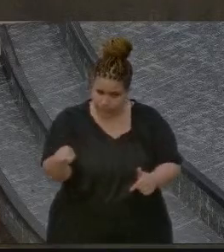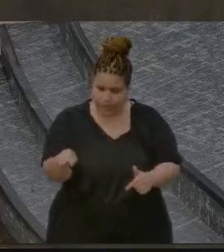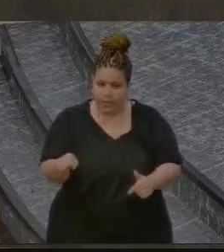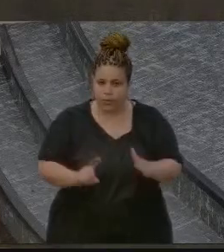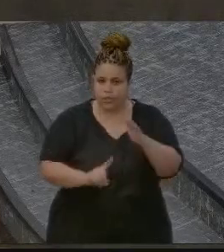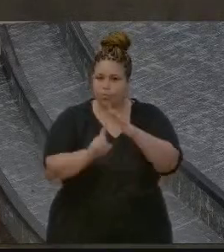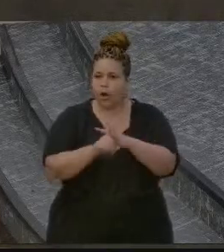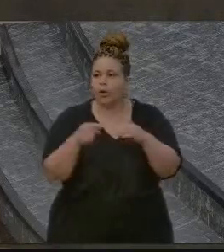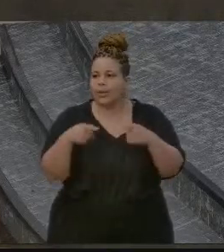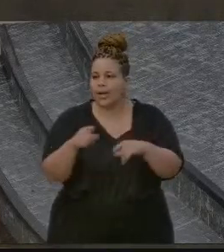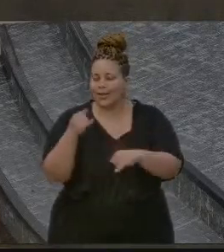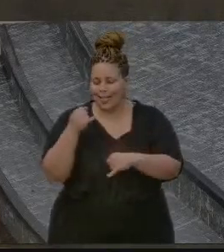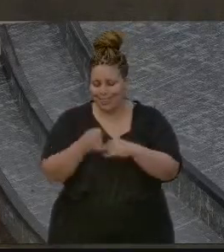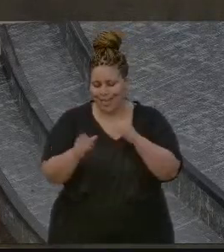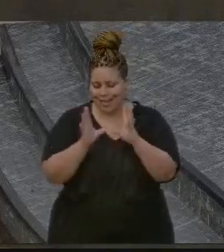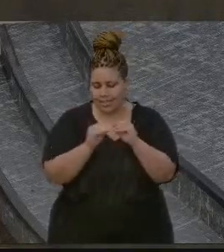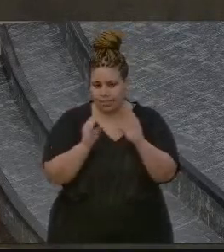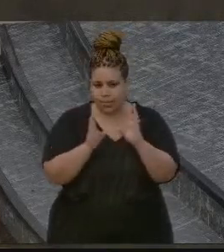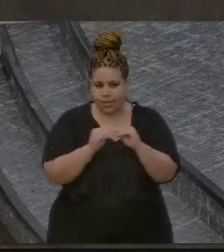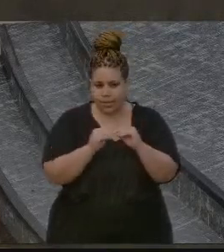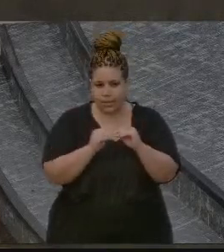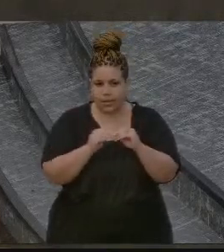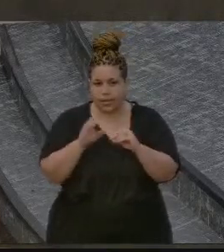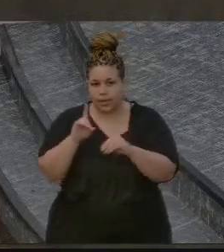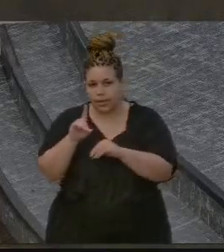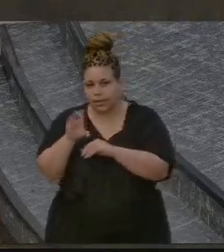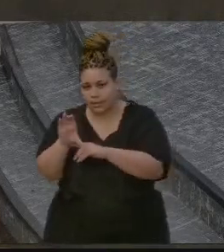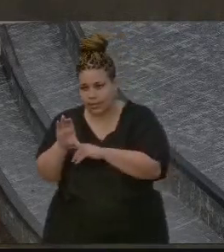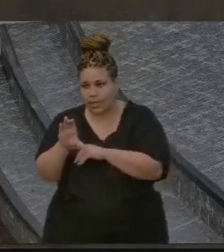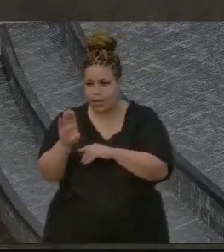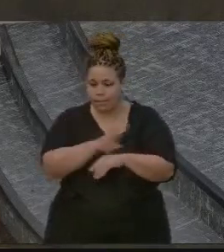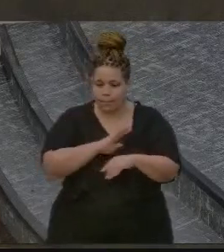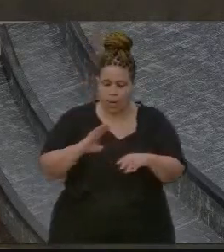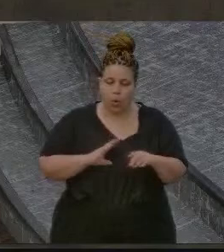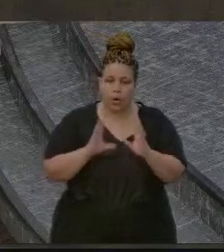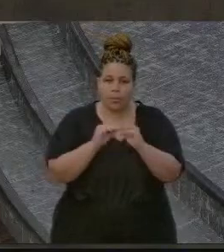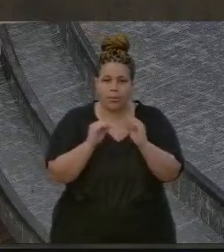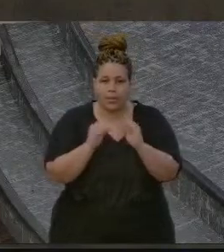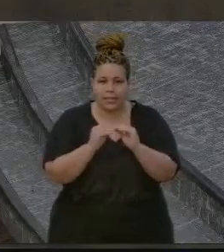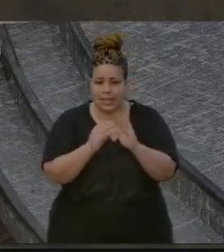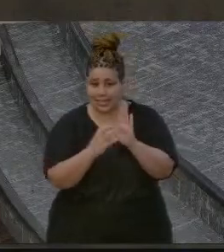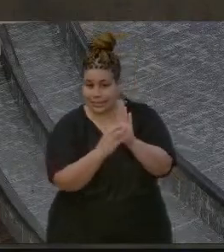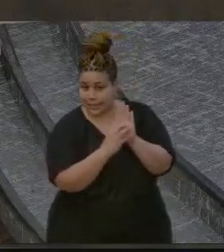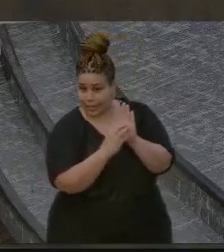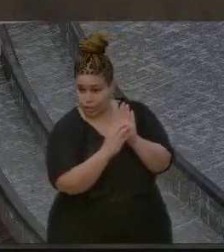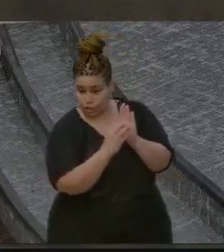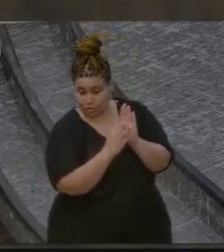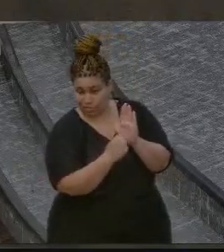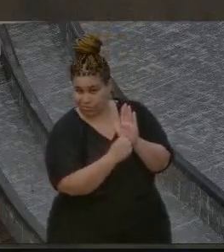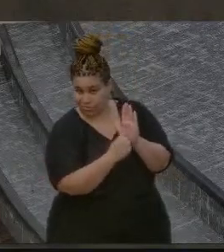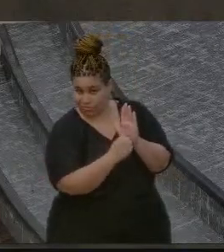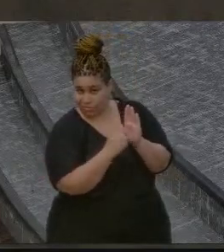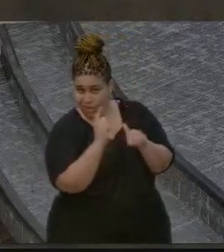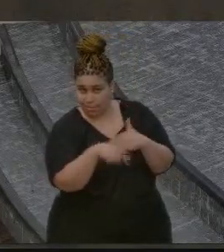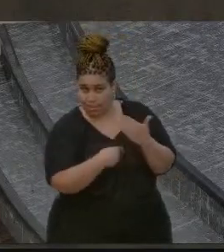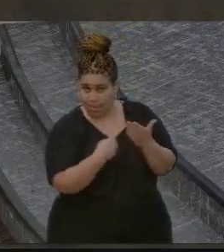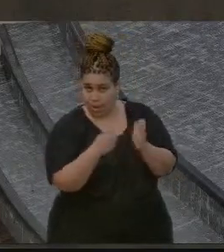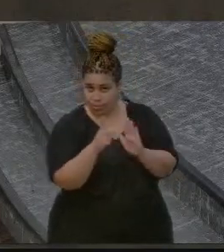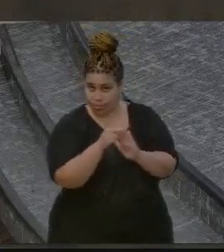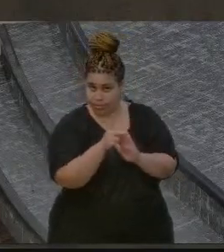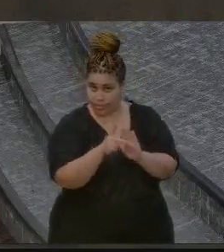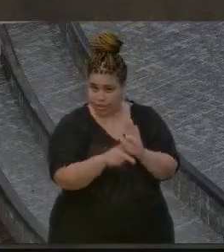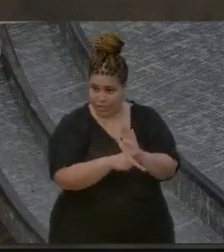go under the board policy BC board meetings. There is a section in there already about meeting procedures and a